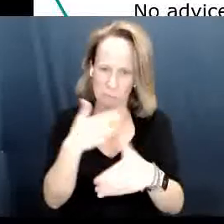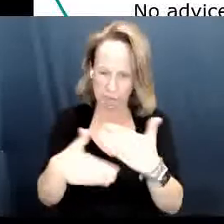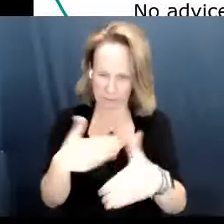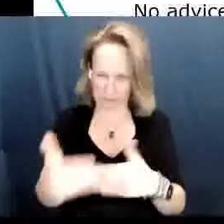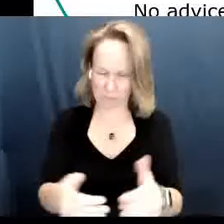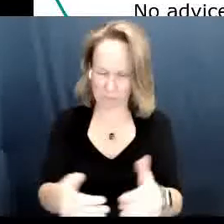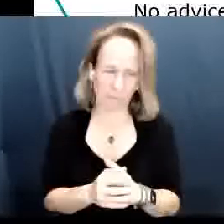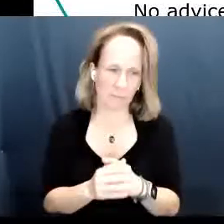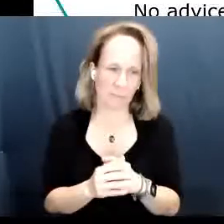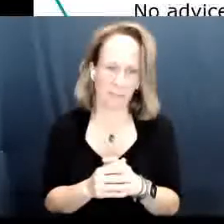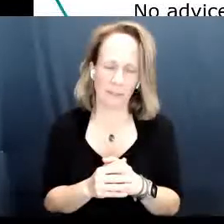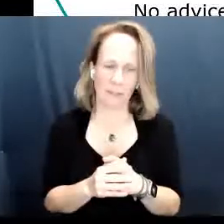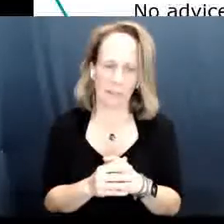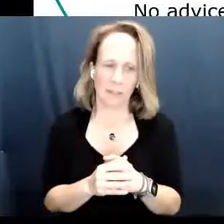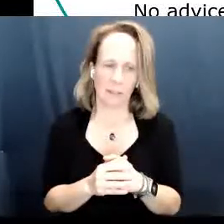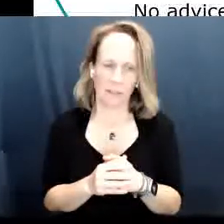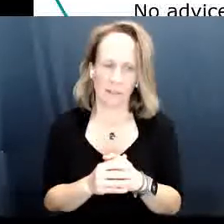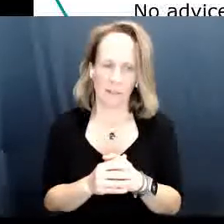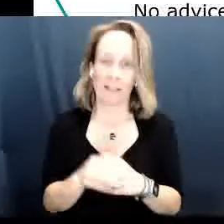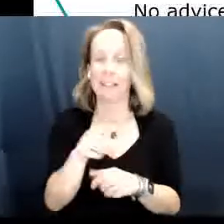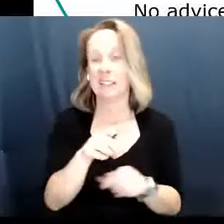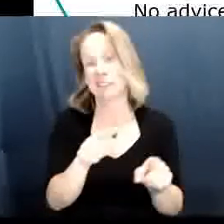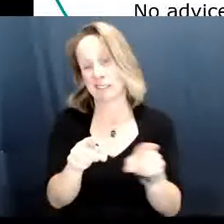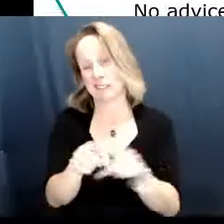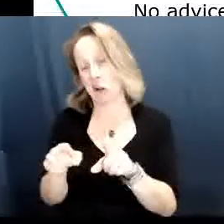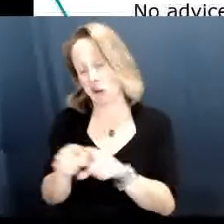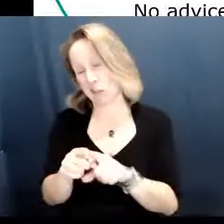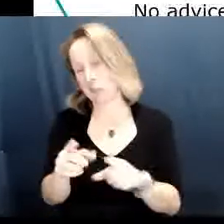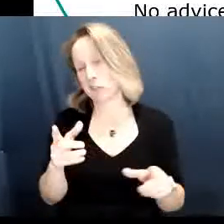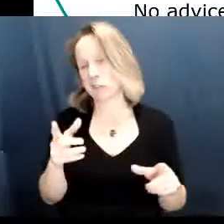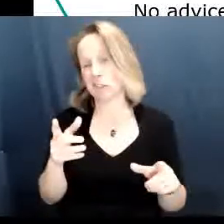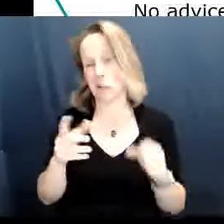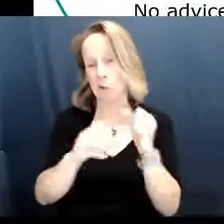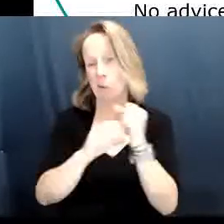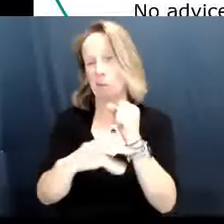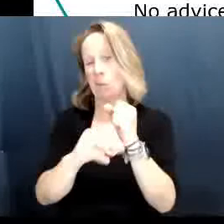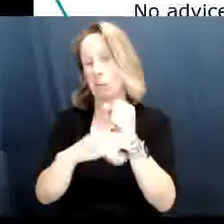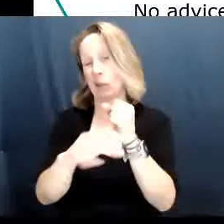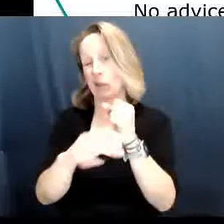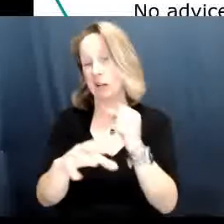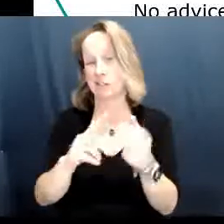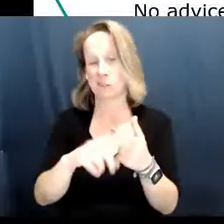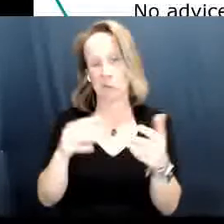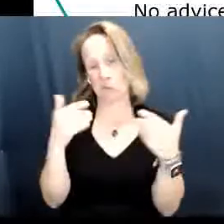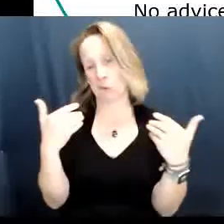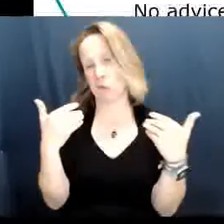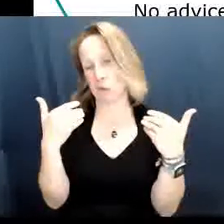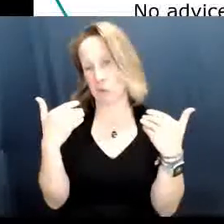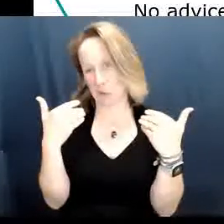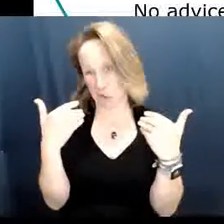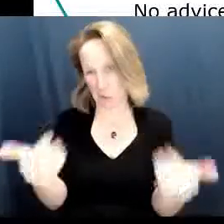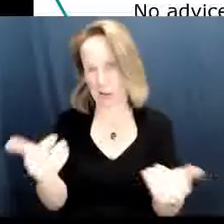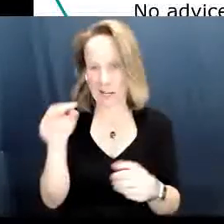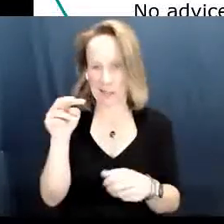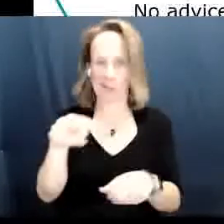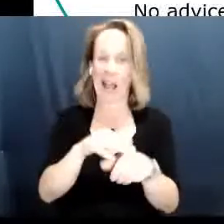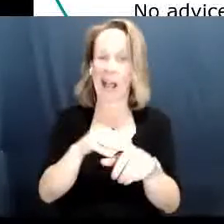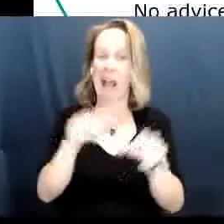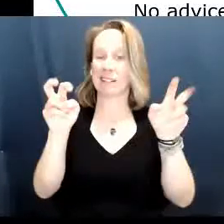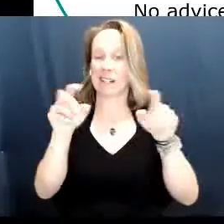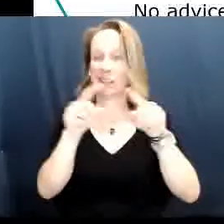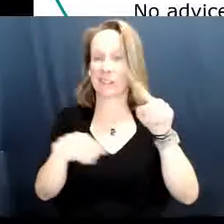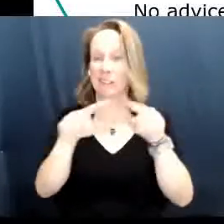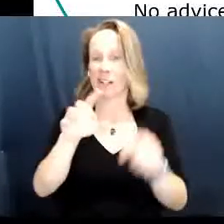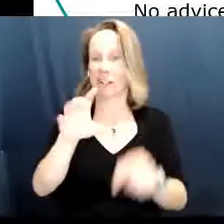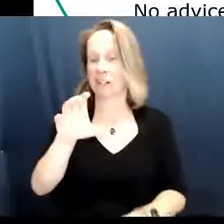This is also a shameless plug for everyone on this webinar to check out the Circle of Hope and the Power of Social Connections